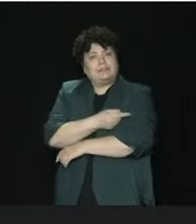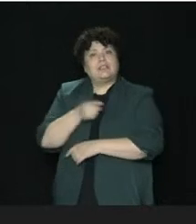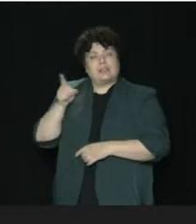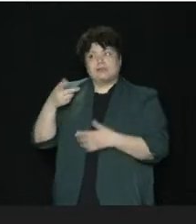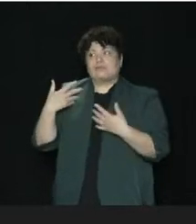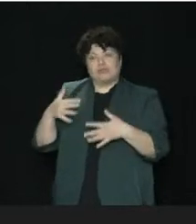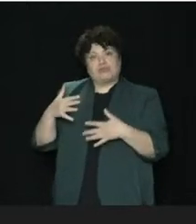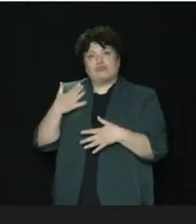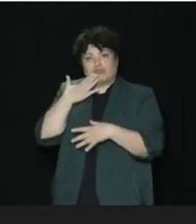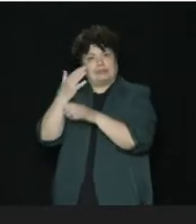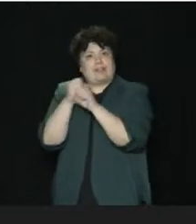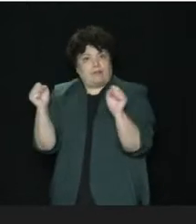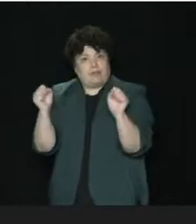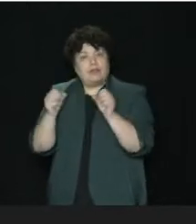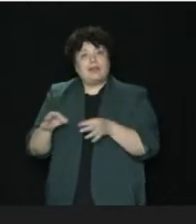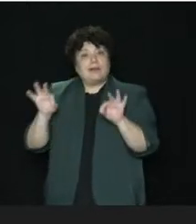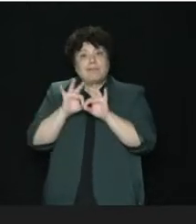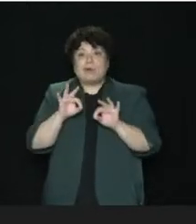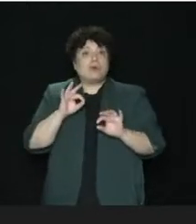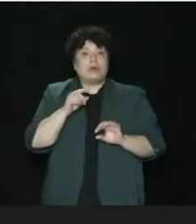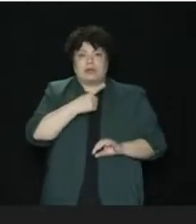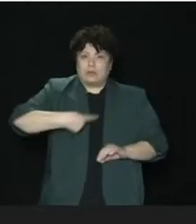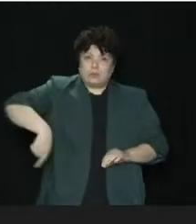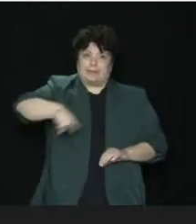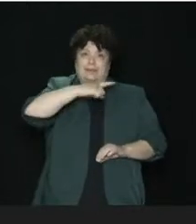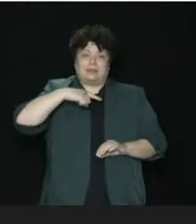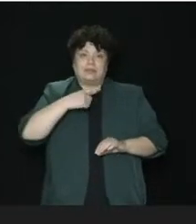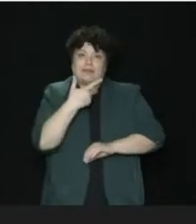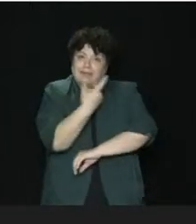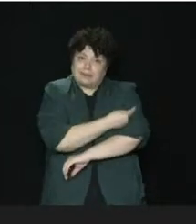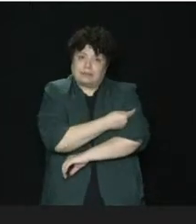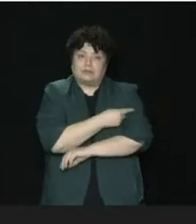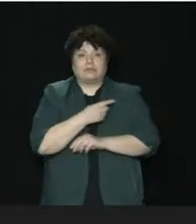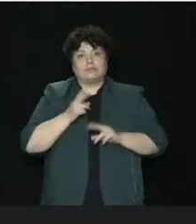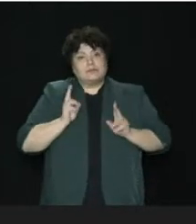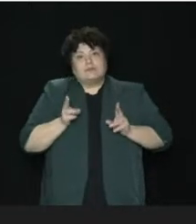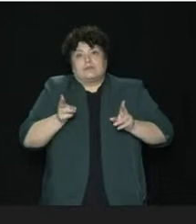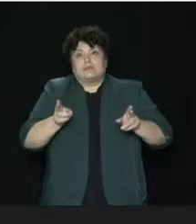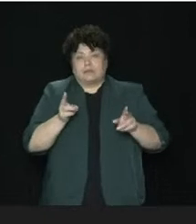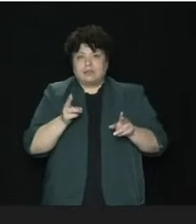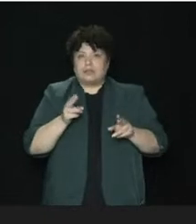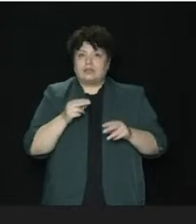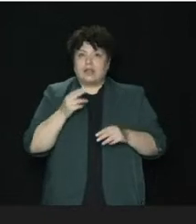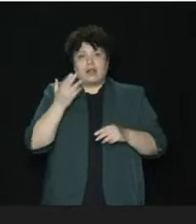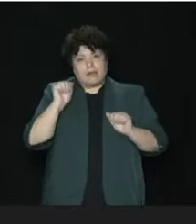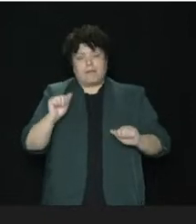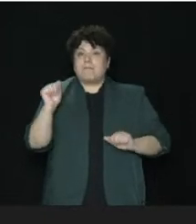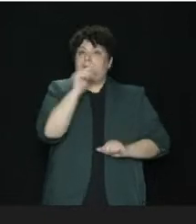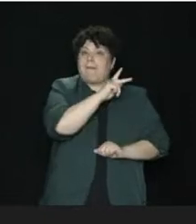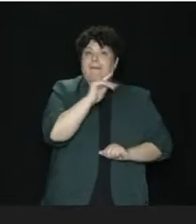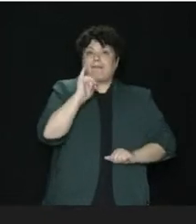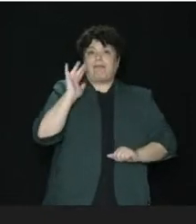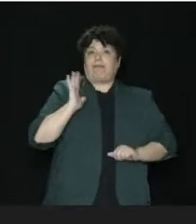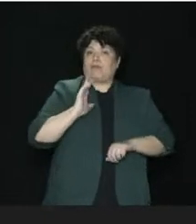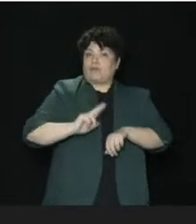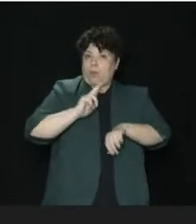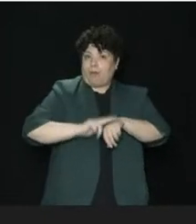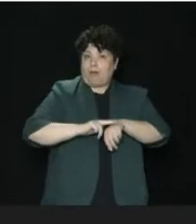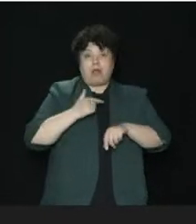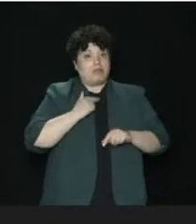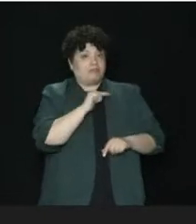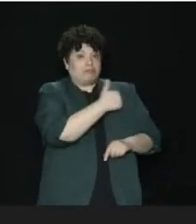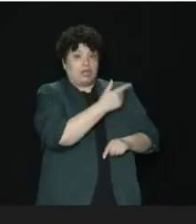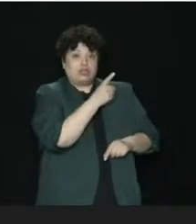need to, all of us, get vaccinated as quickly as possible so we can get back to normal. But I will turn to Dr. Tam